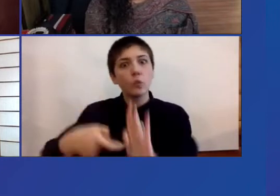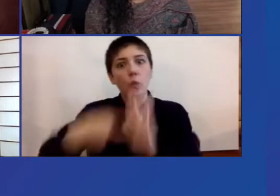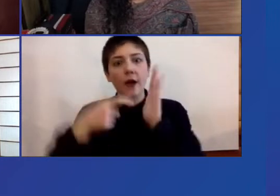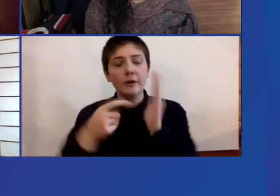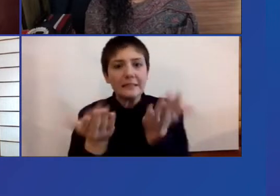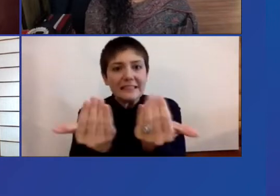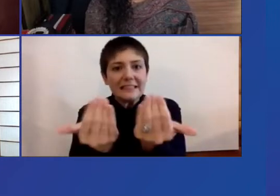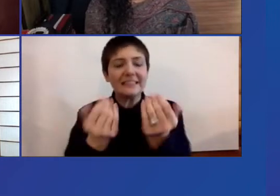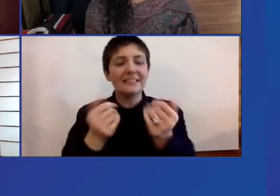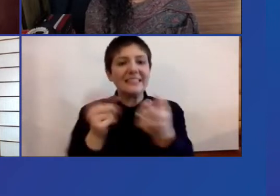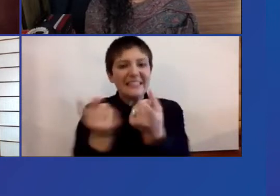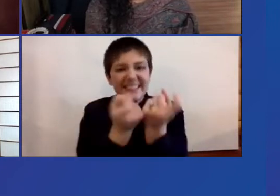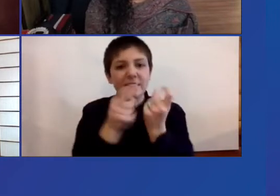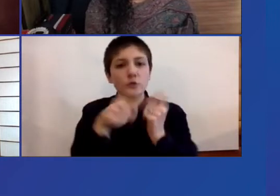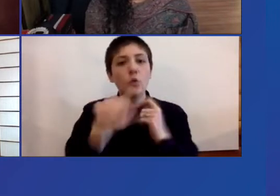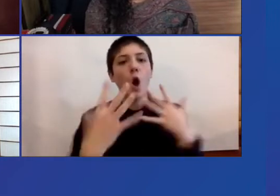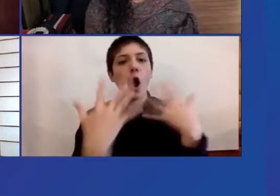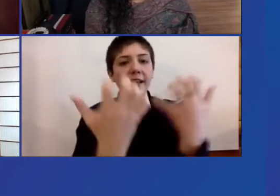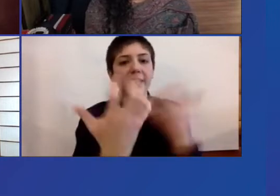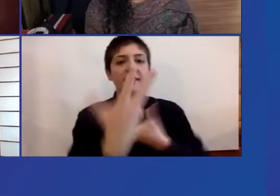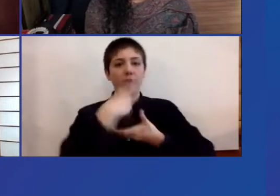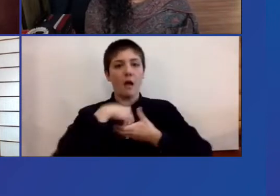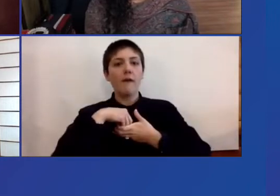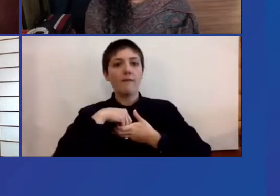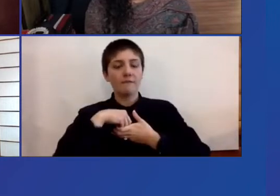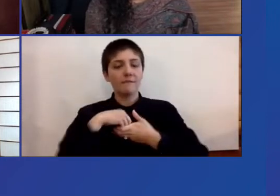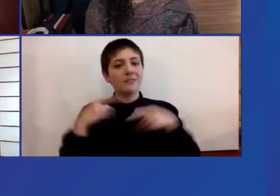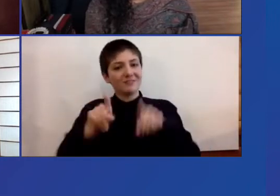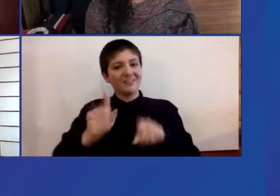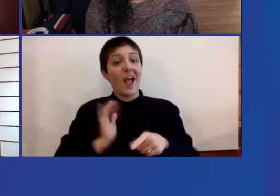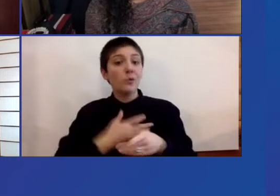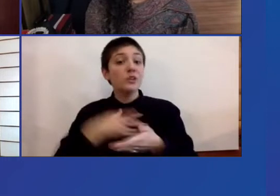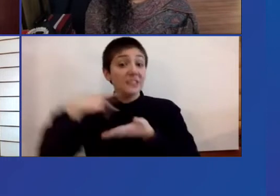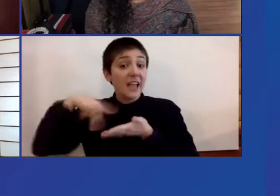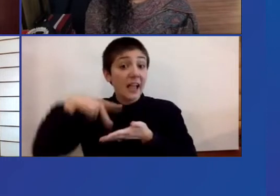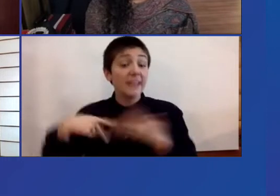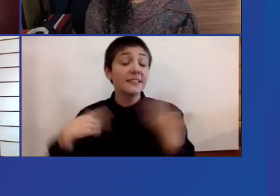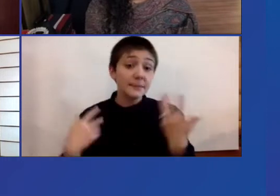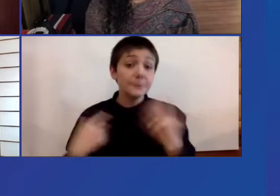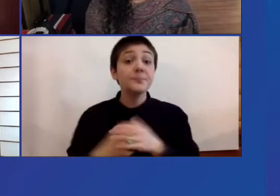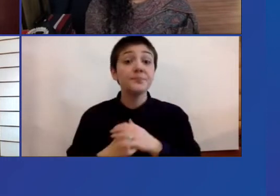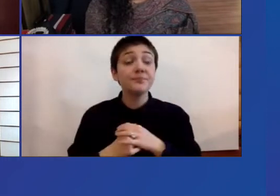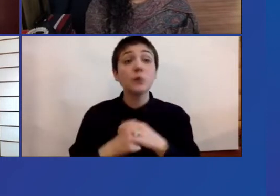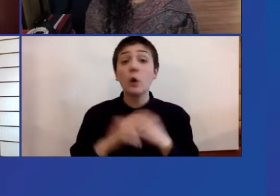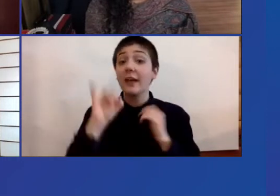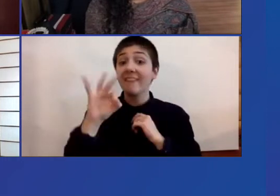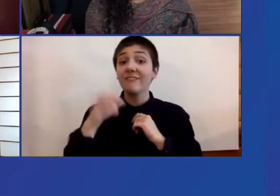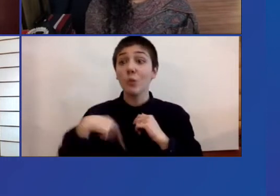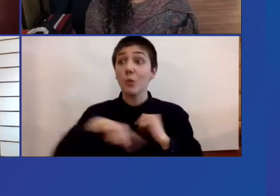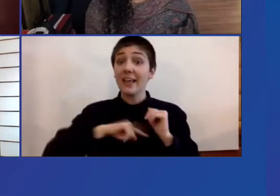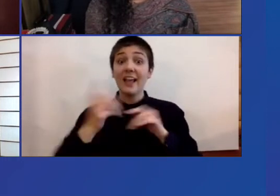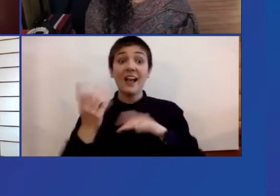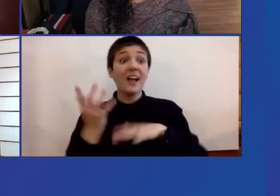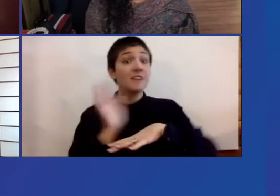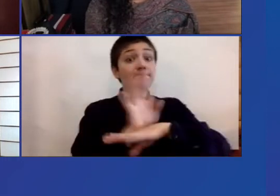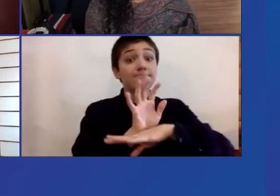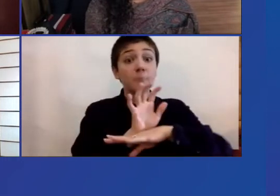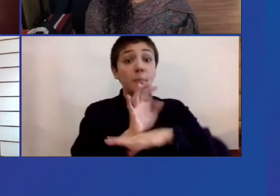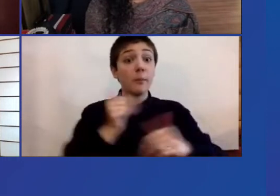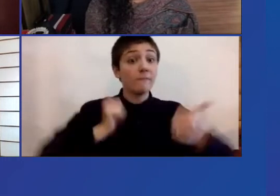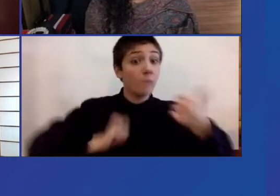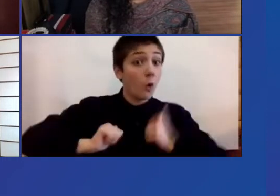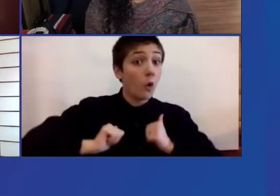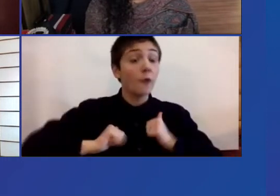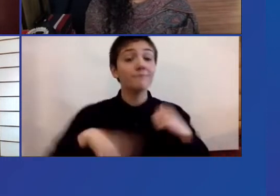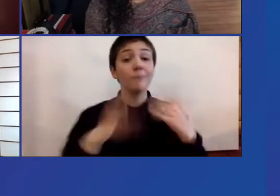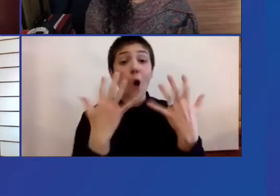dance that we practice. So whenever we perform or present this tradition to different